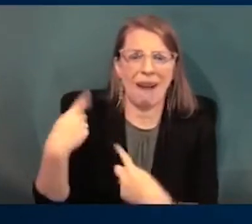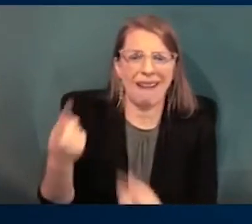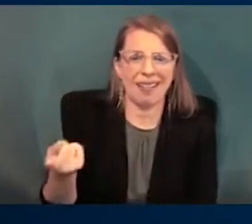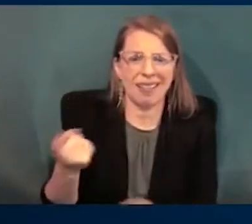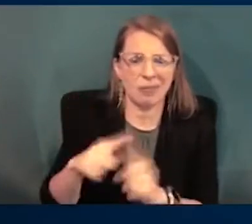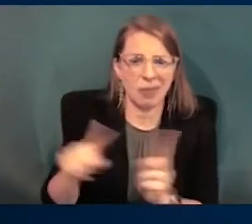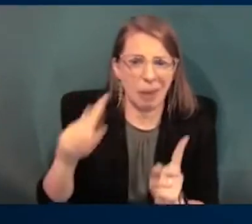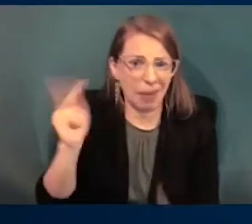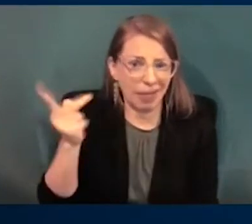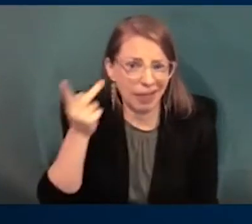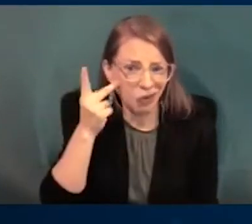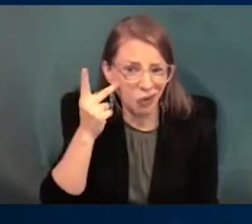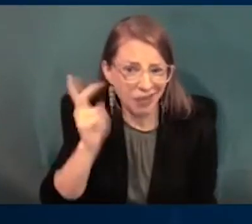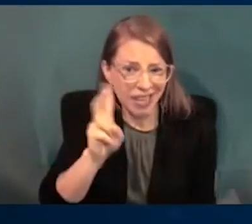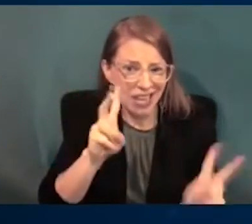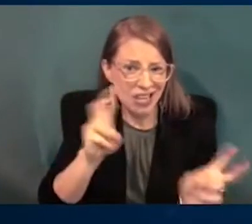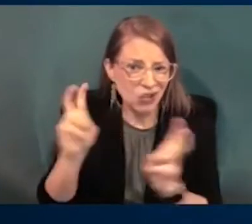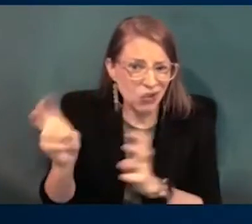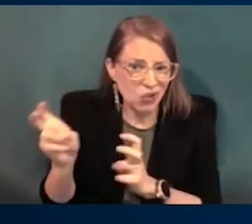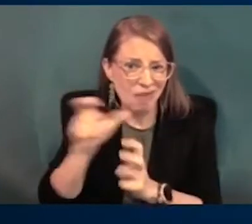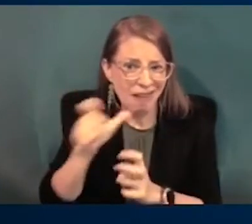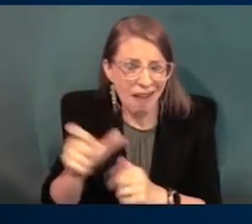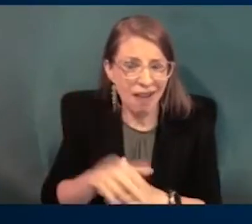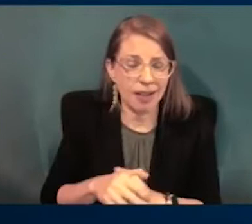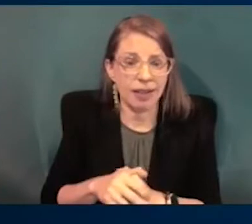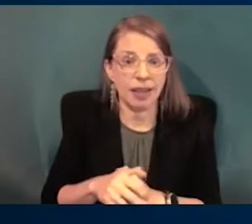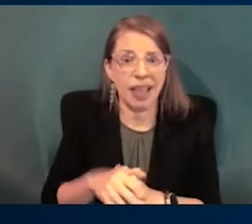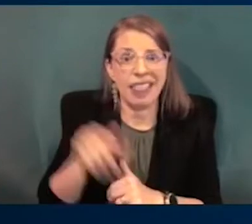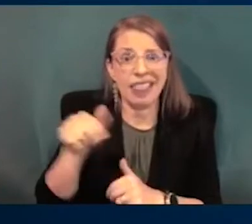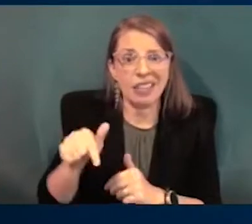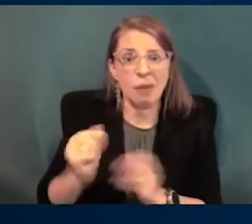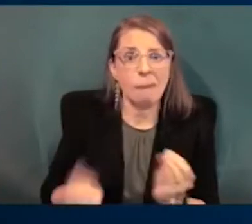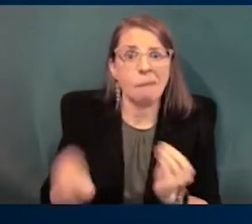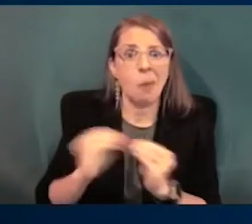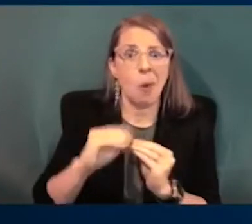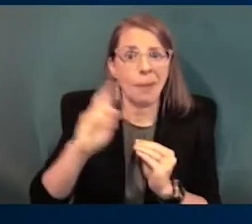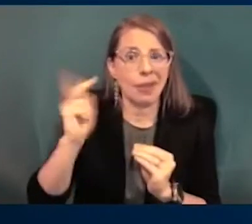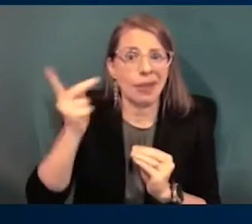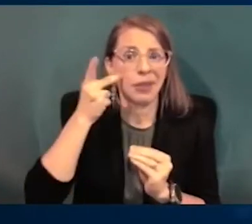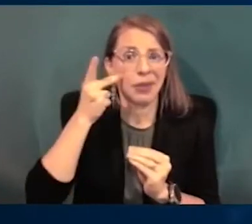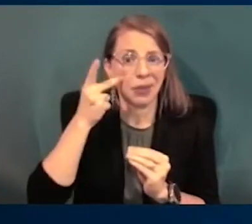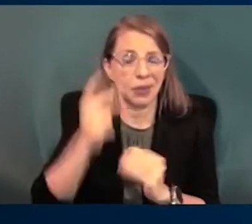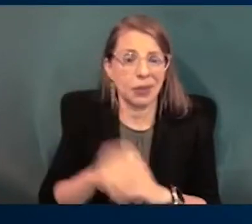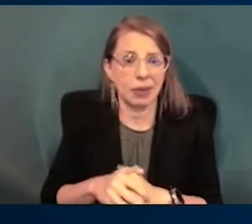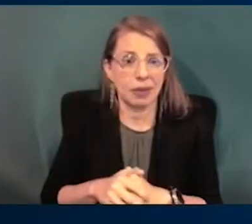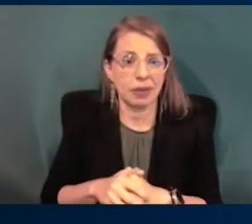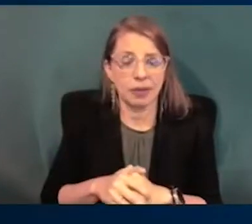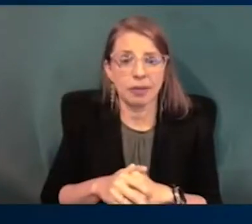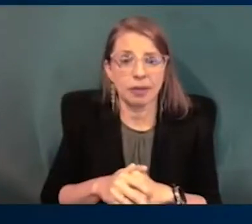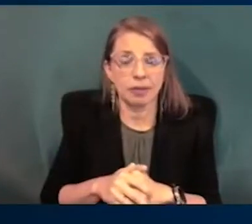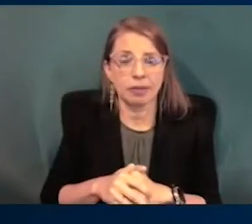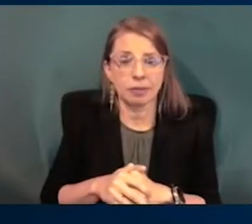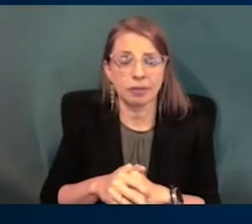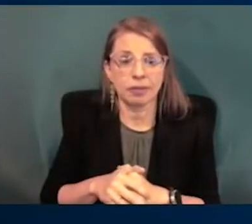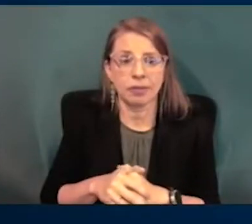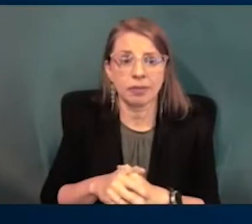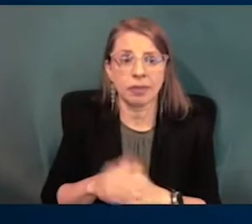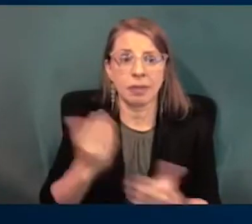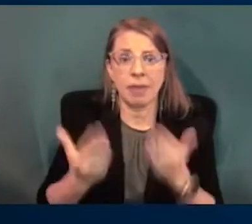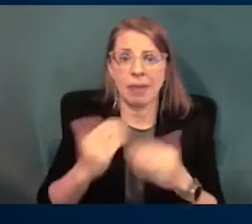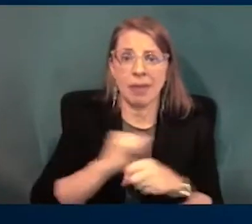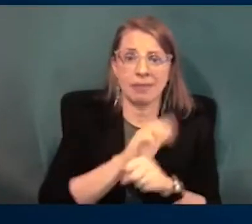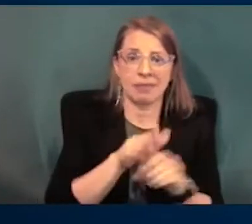political issue. This one has been much more politicized than others that I can think of now. Maybe the flu pandemic would have been thought differently of 1918, 19,